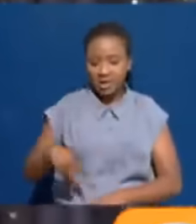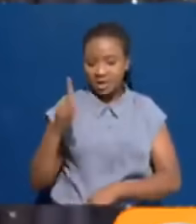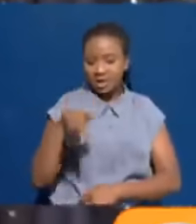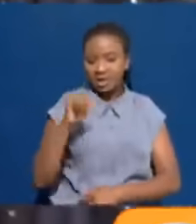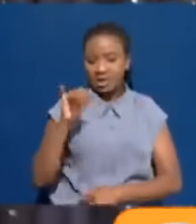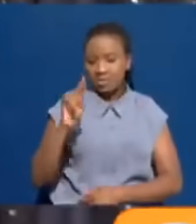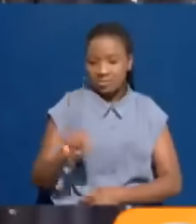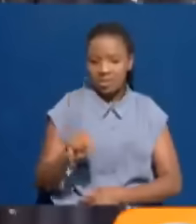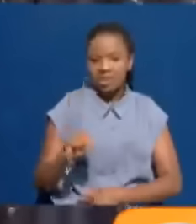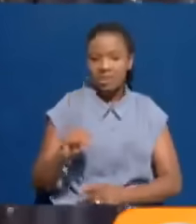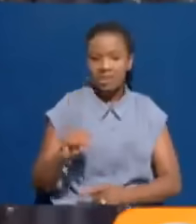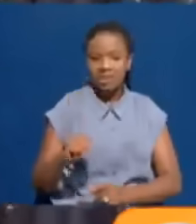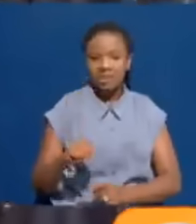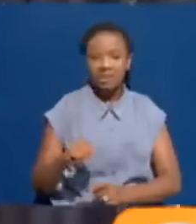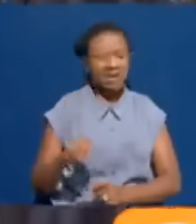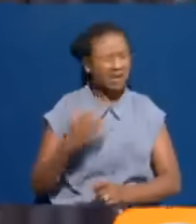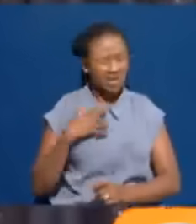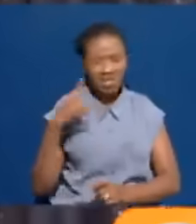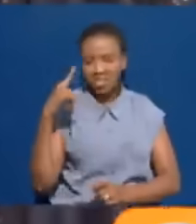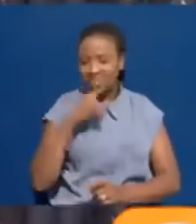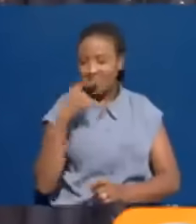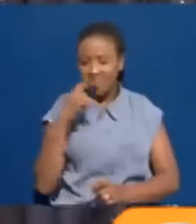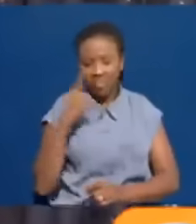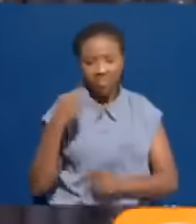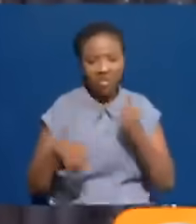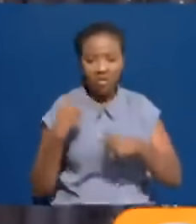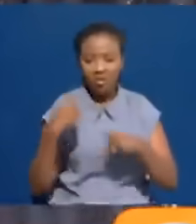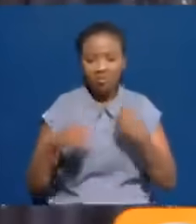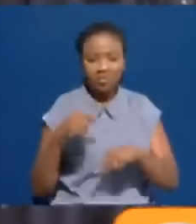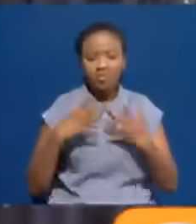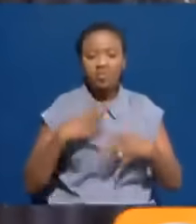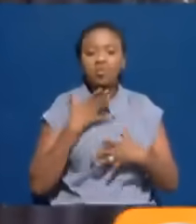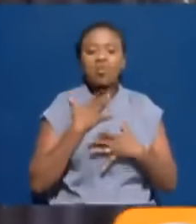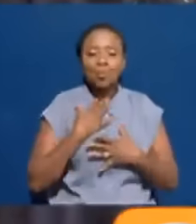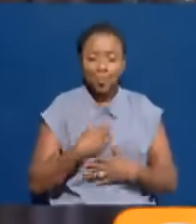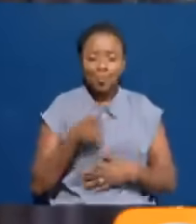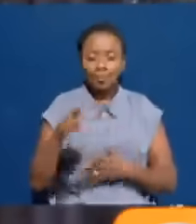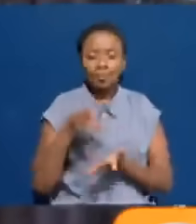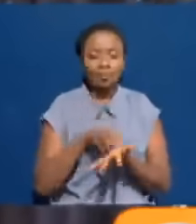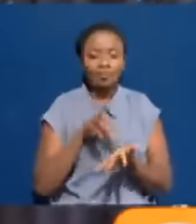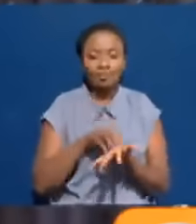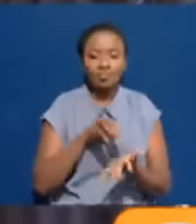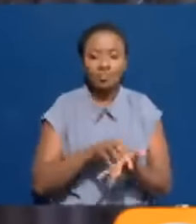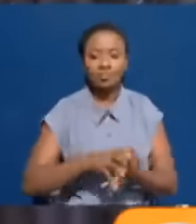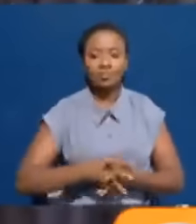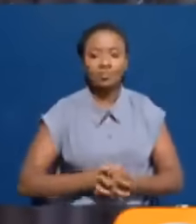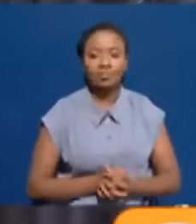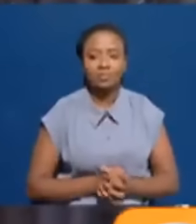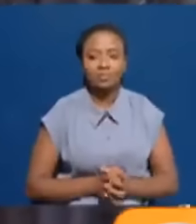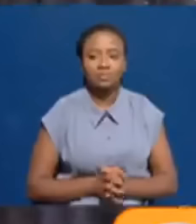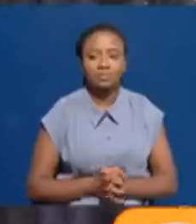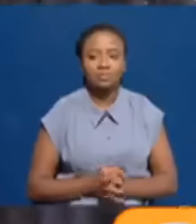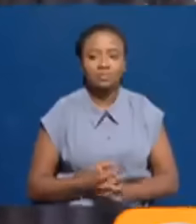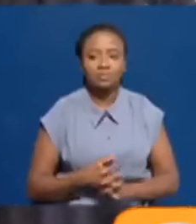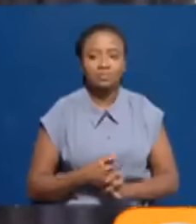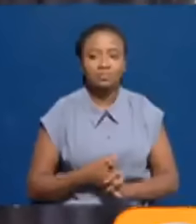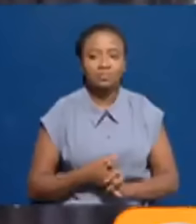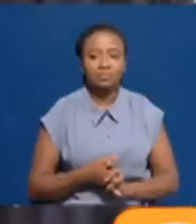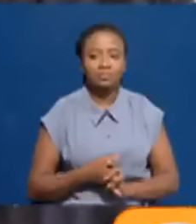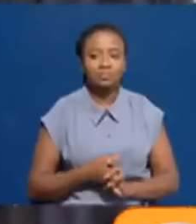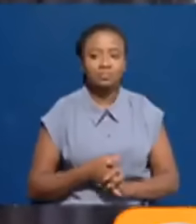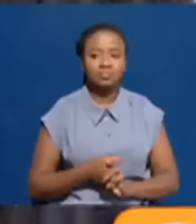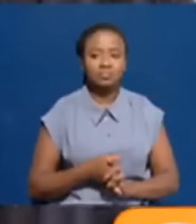And there is a vicious contest for this kingpin position, which literally amounts to